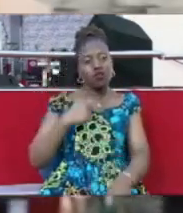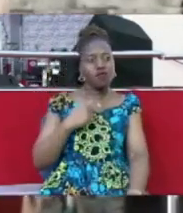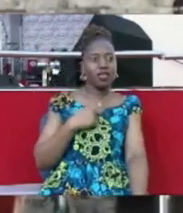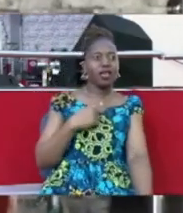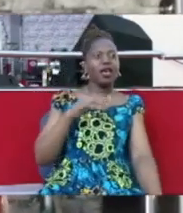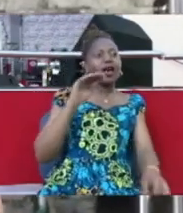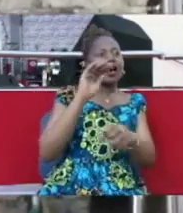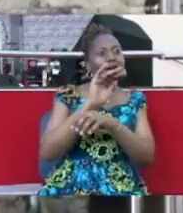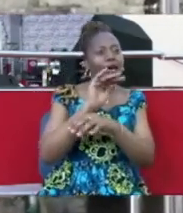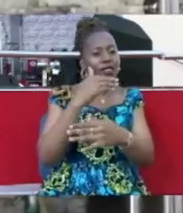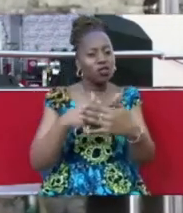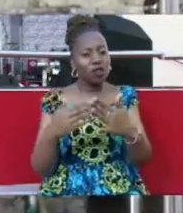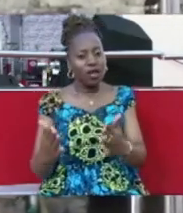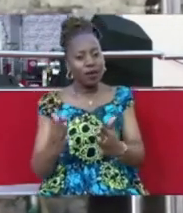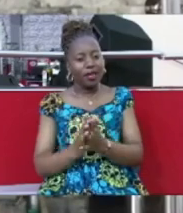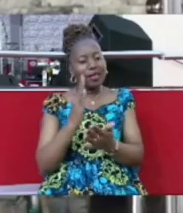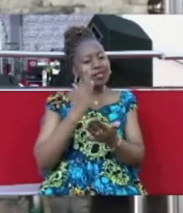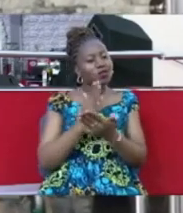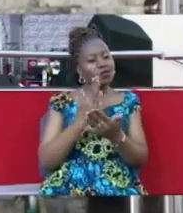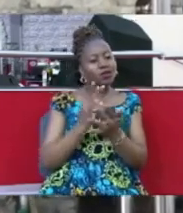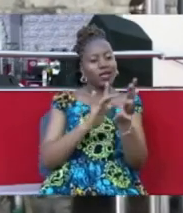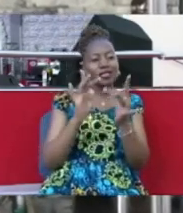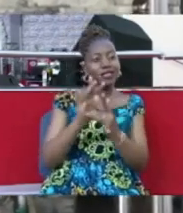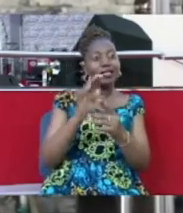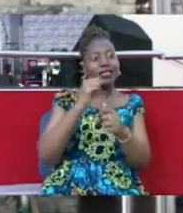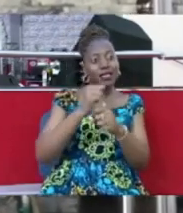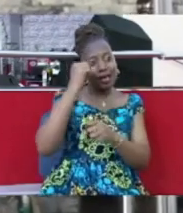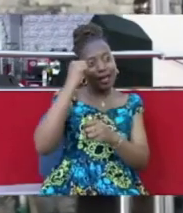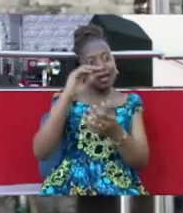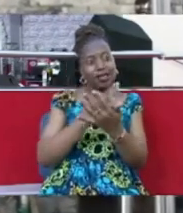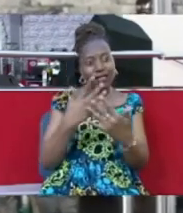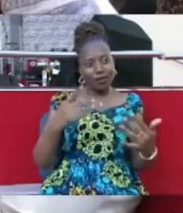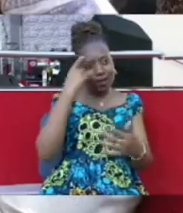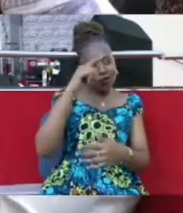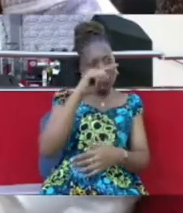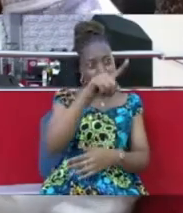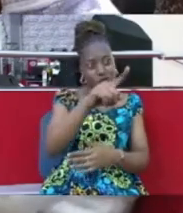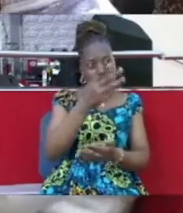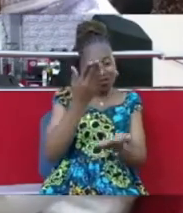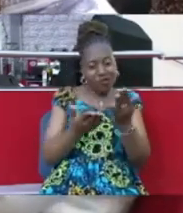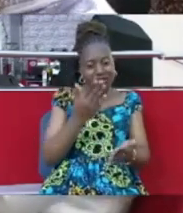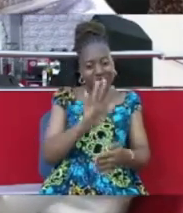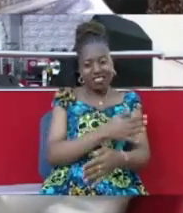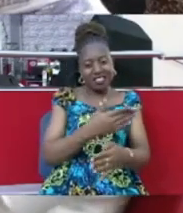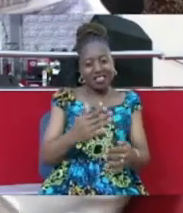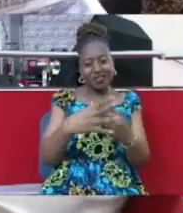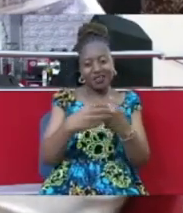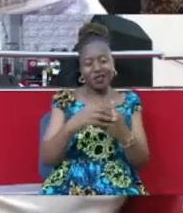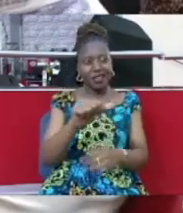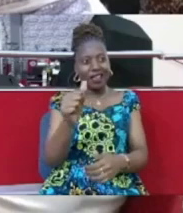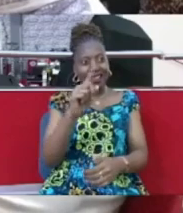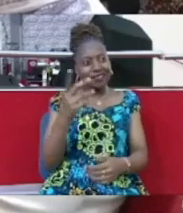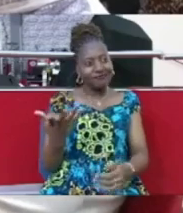ukweli? Ama uliimba tu? Had he done something for you or you're just singing because people were singing? Praise the name of the